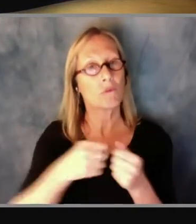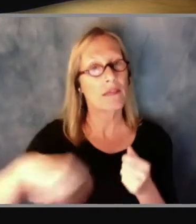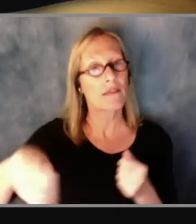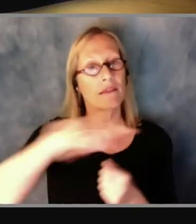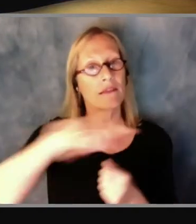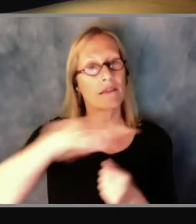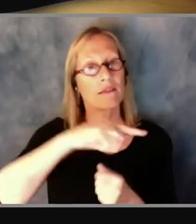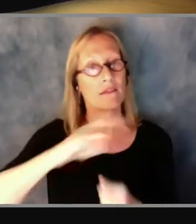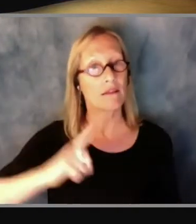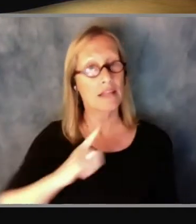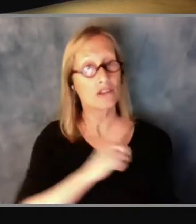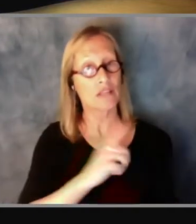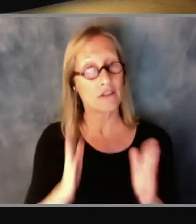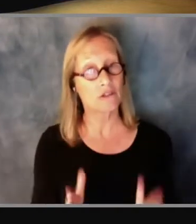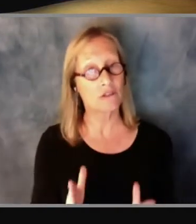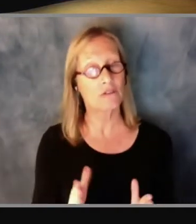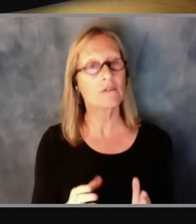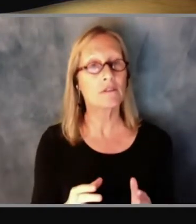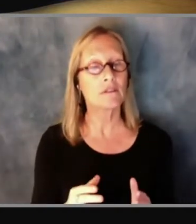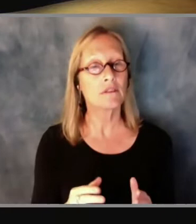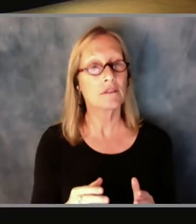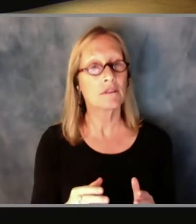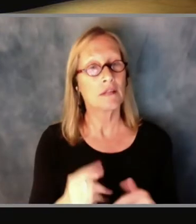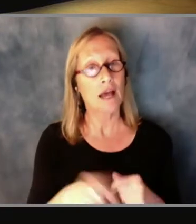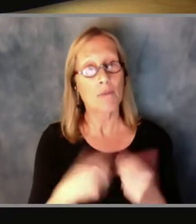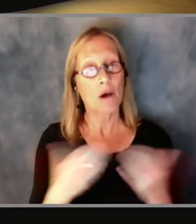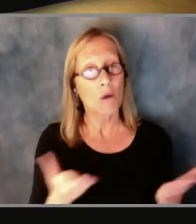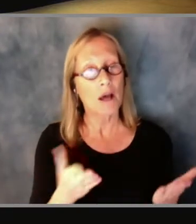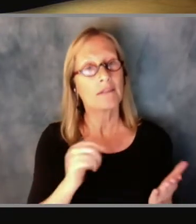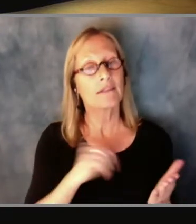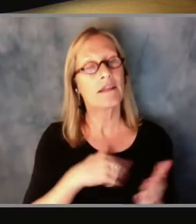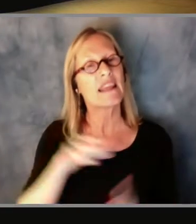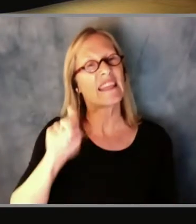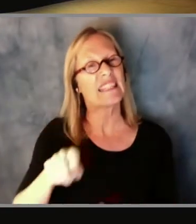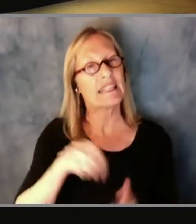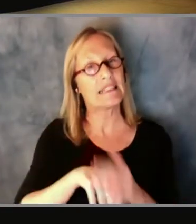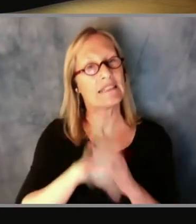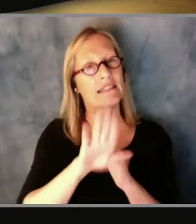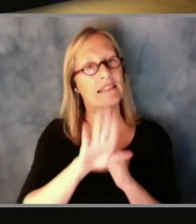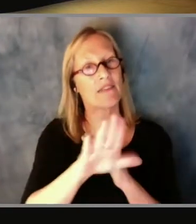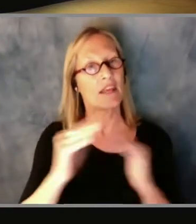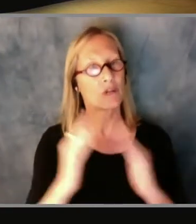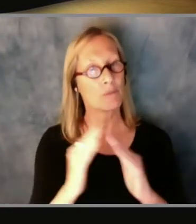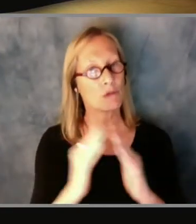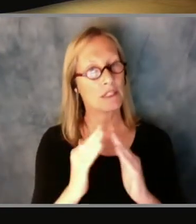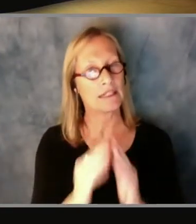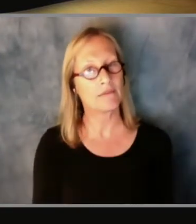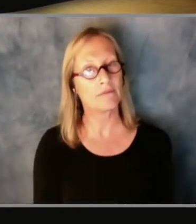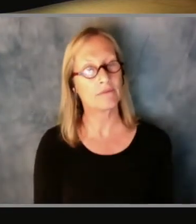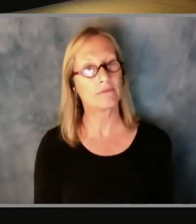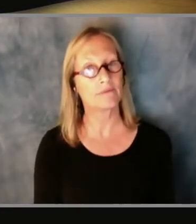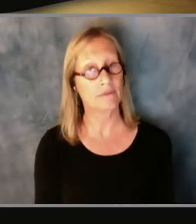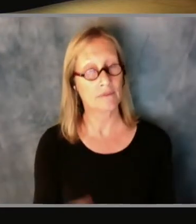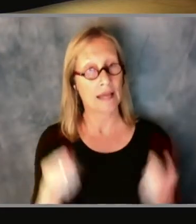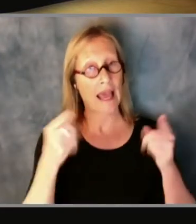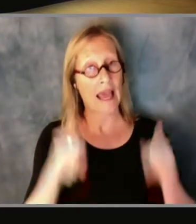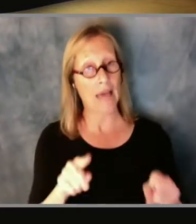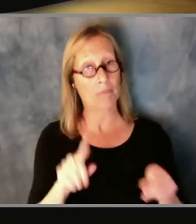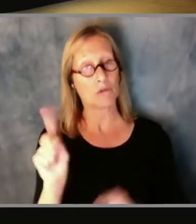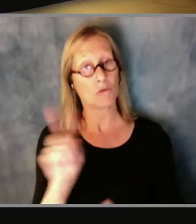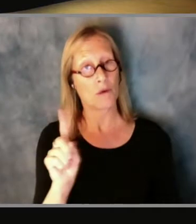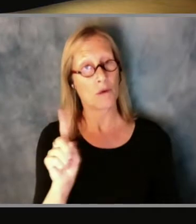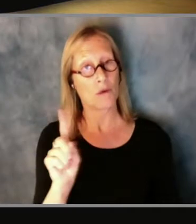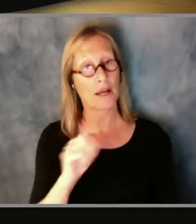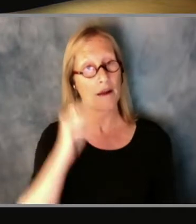legislators about the needs of their community. This took place at the Maui